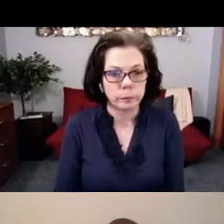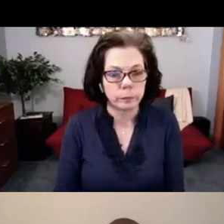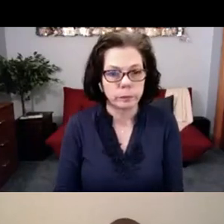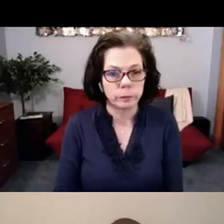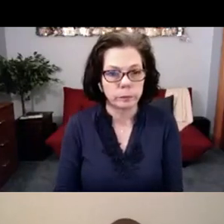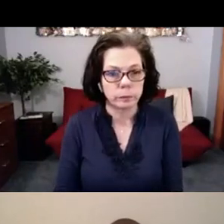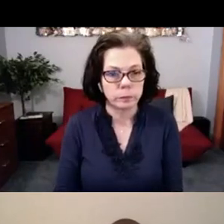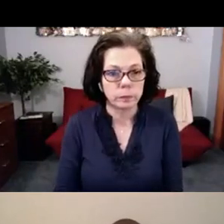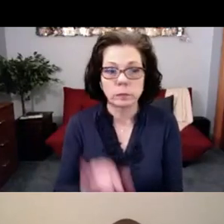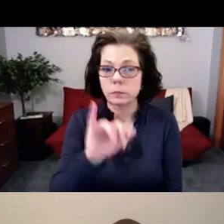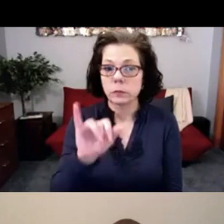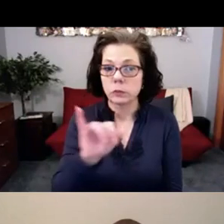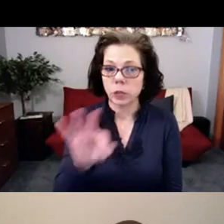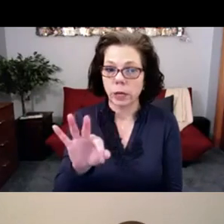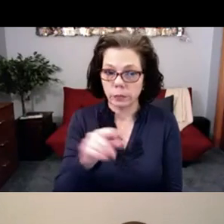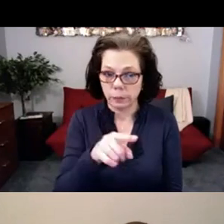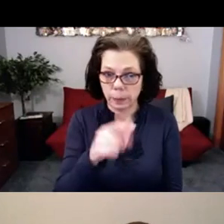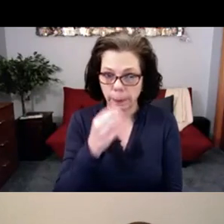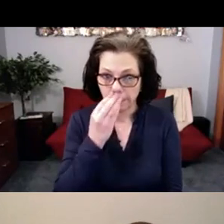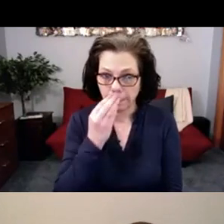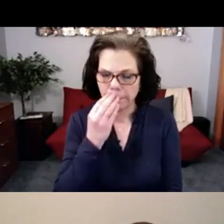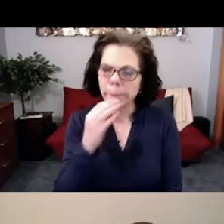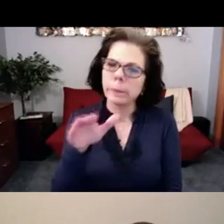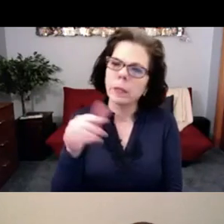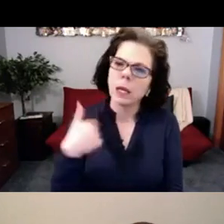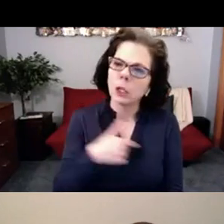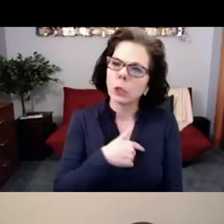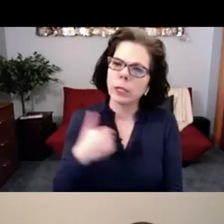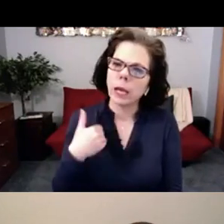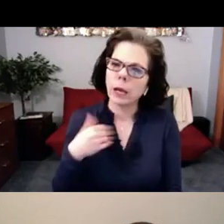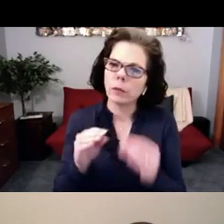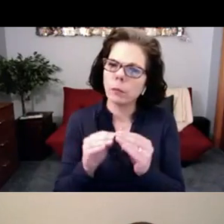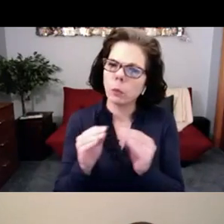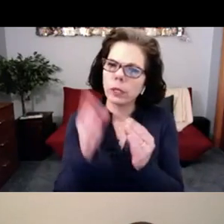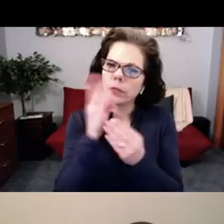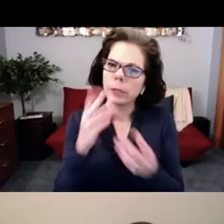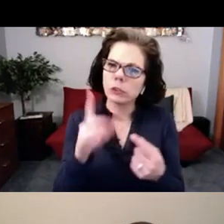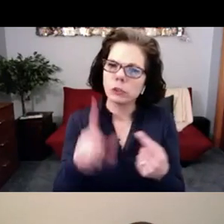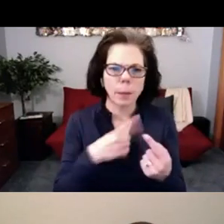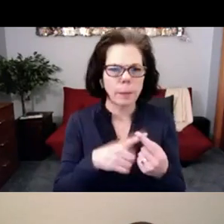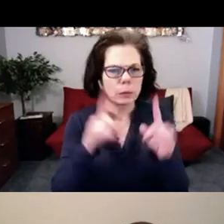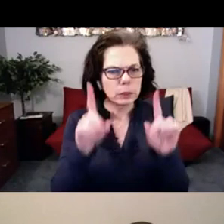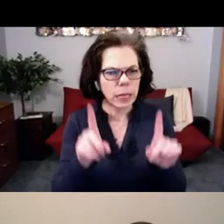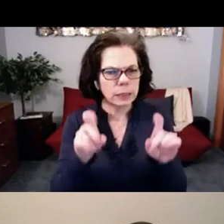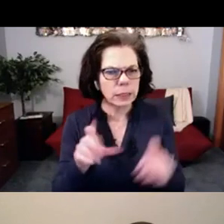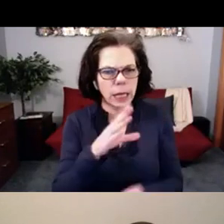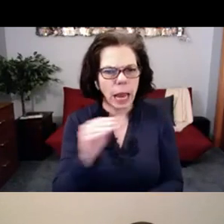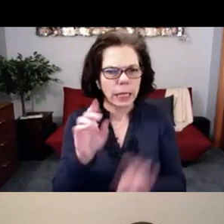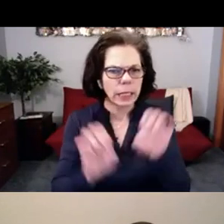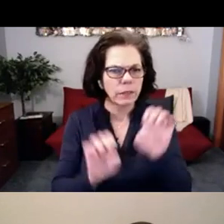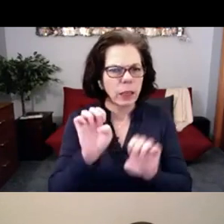Can we have some more information about testing and evaluation specifically